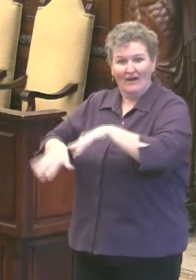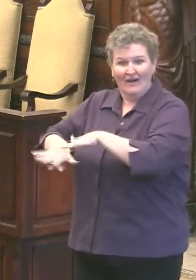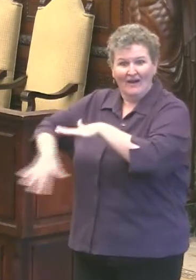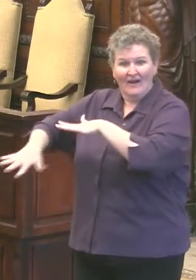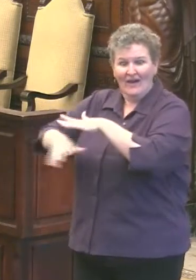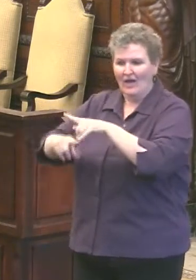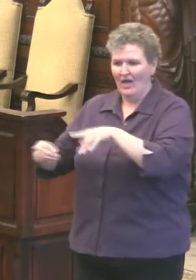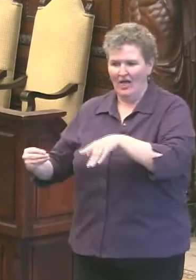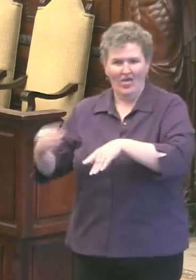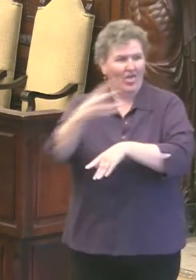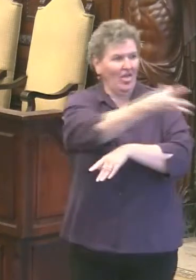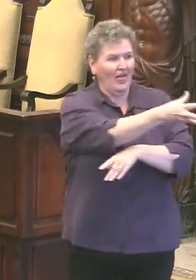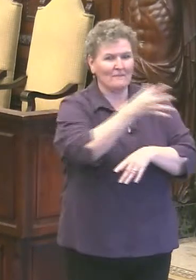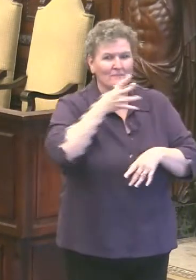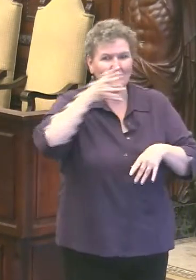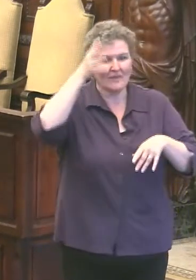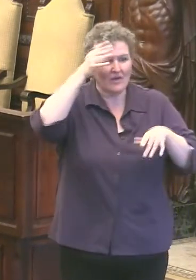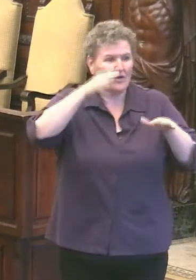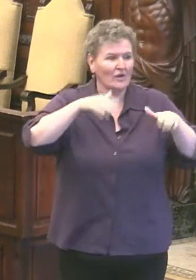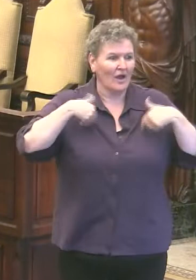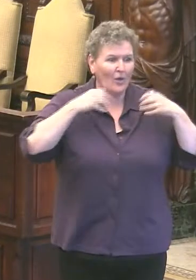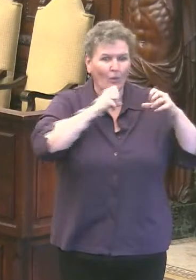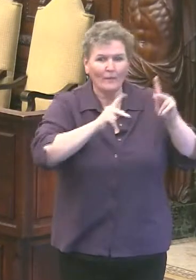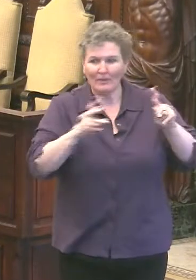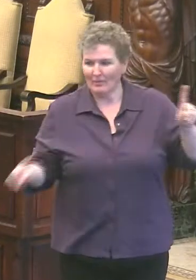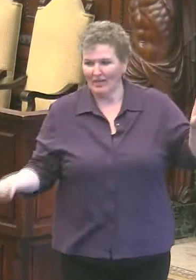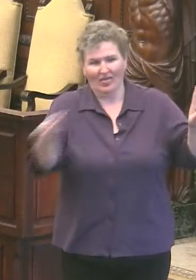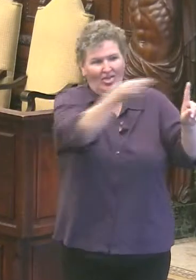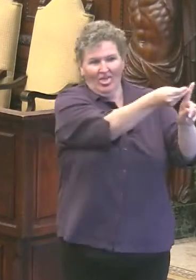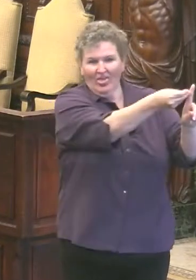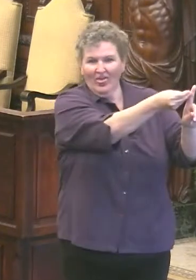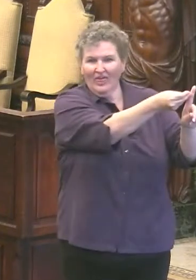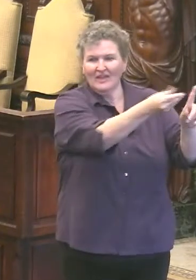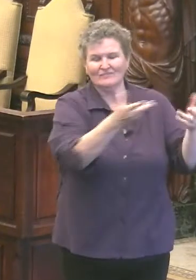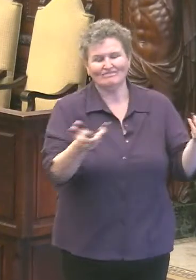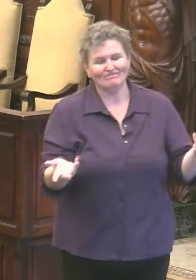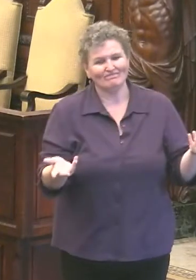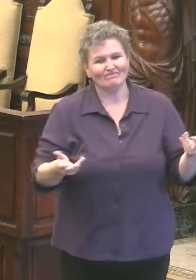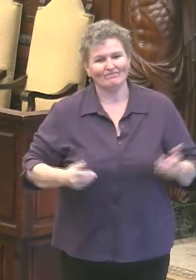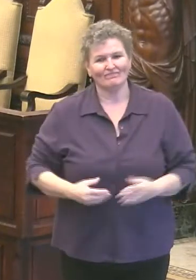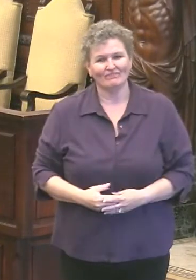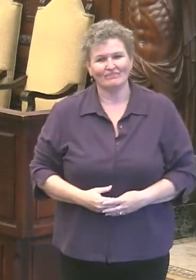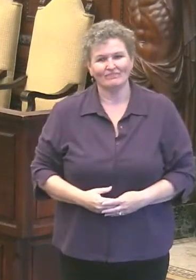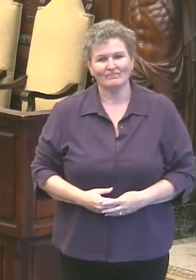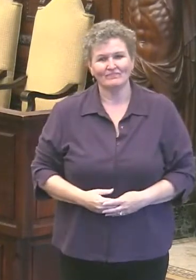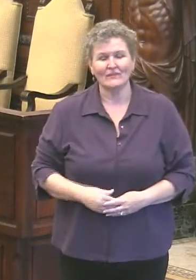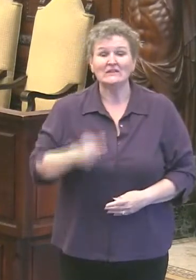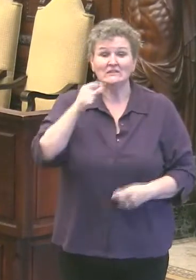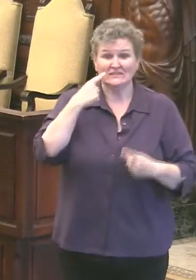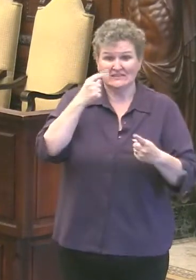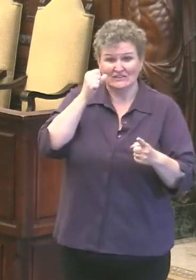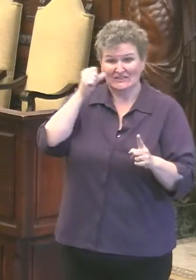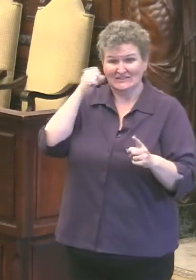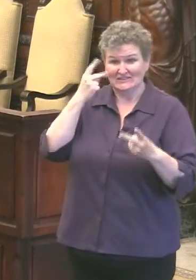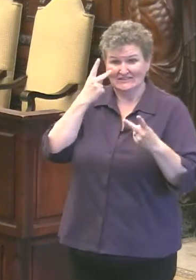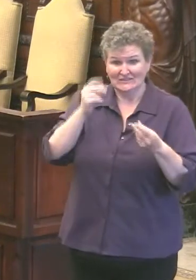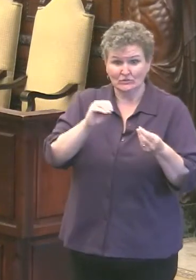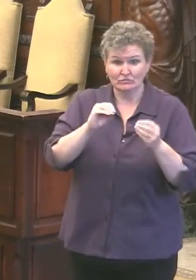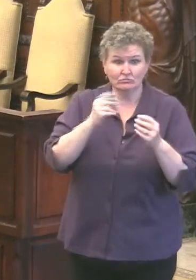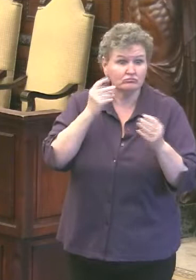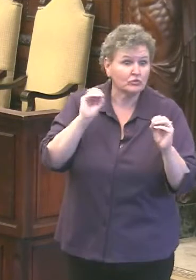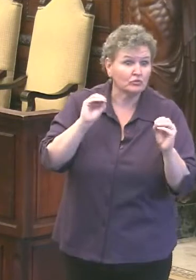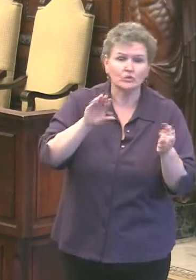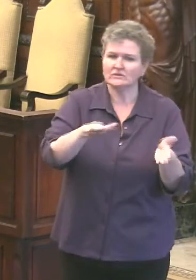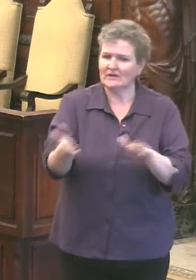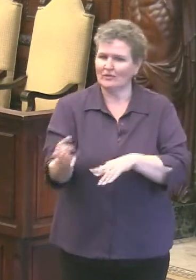watch the age range of people getting infected in the future closely. Since this time yesterday, we've identified zero new deaths from the